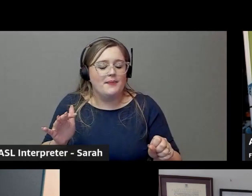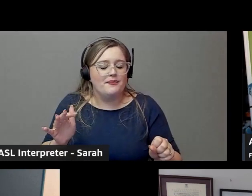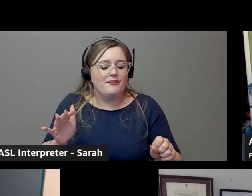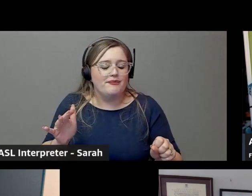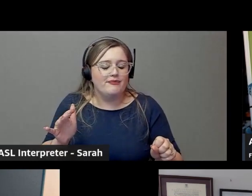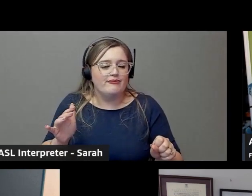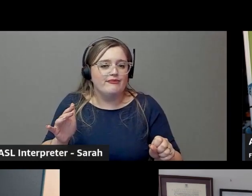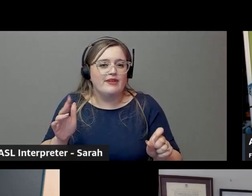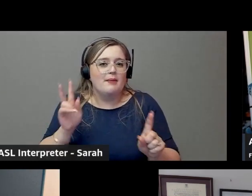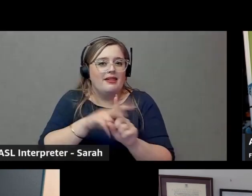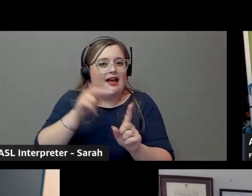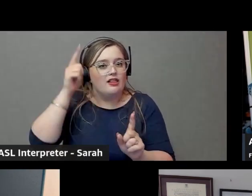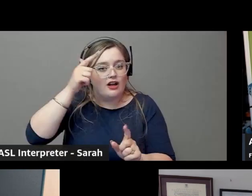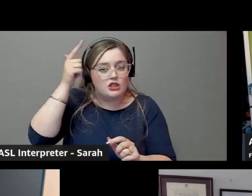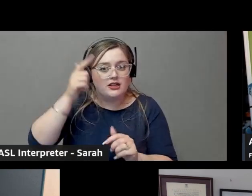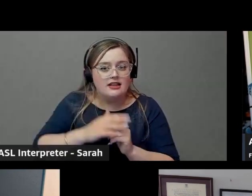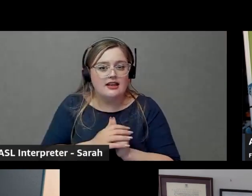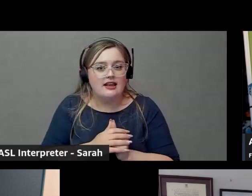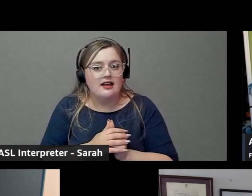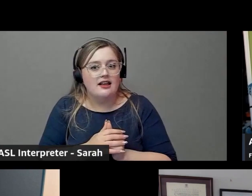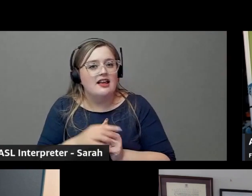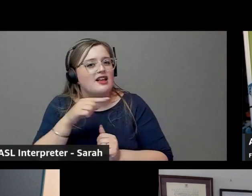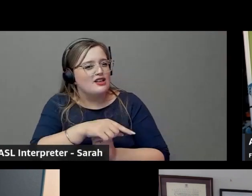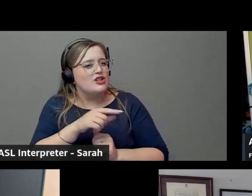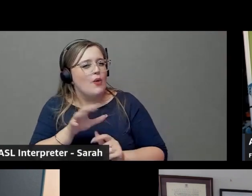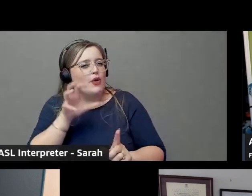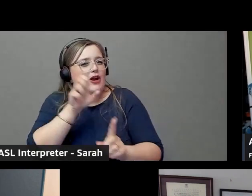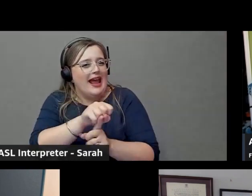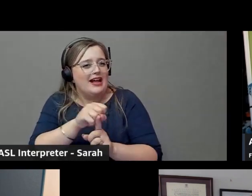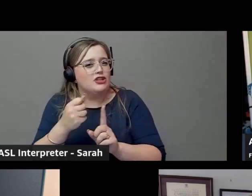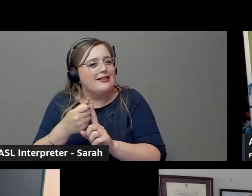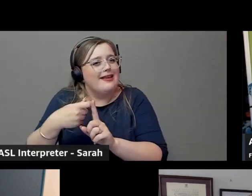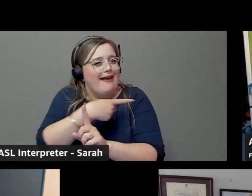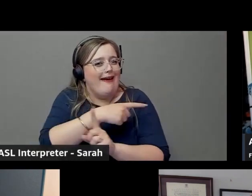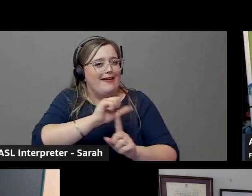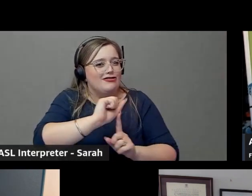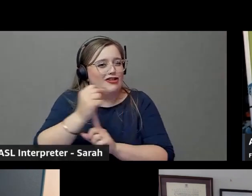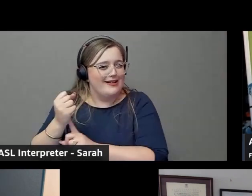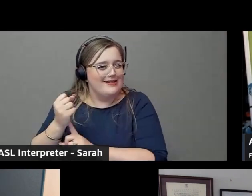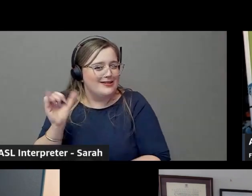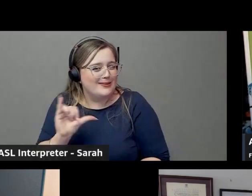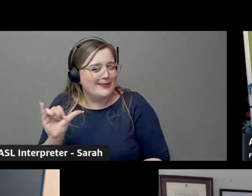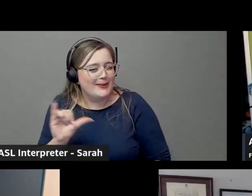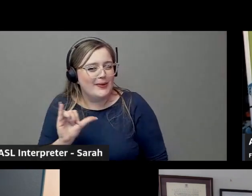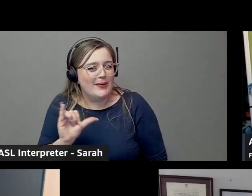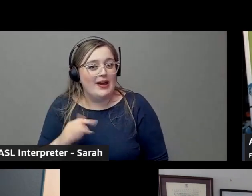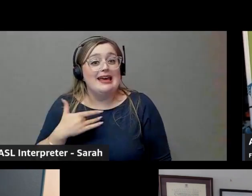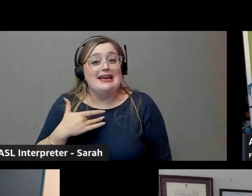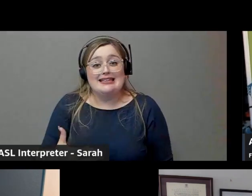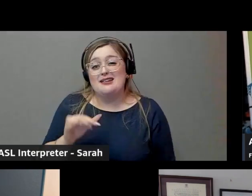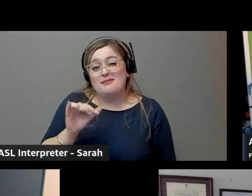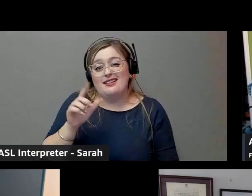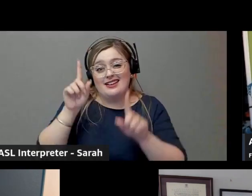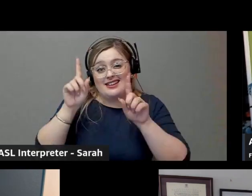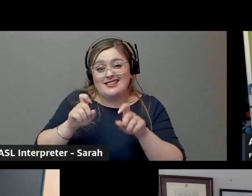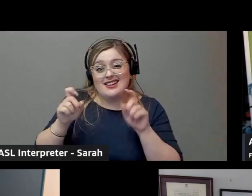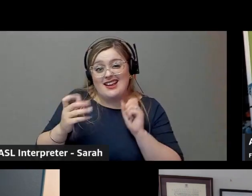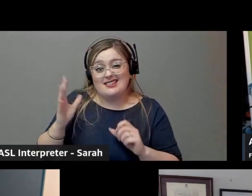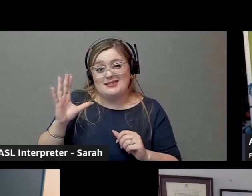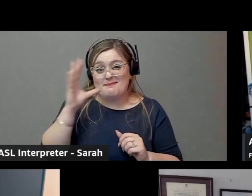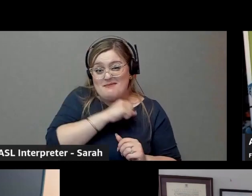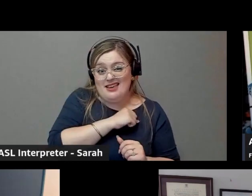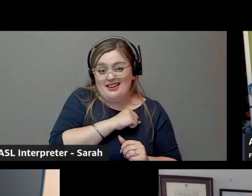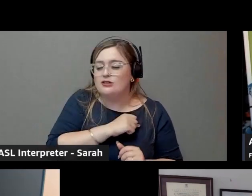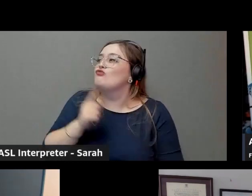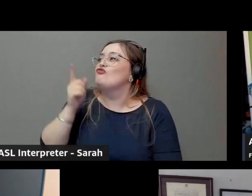applied. And so you're getting the edge cases as well, which is usually what some tests can miss. Exactly.